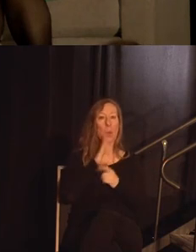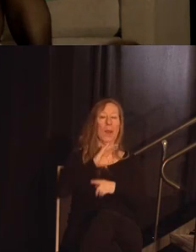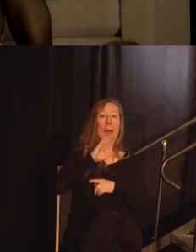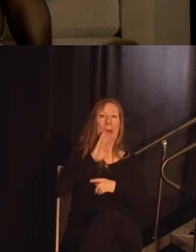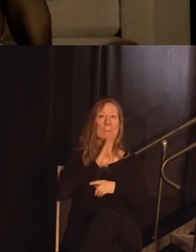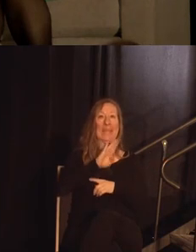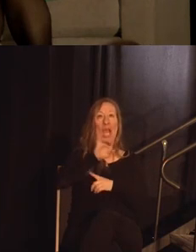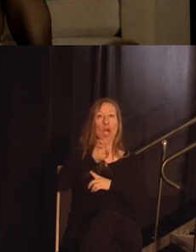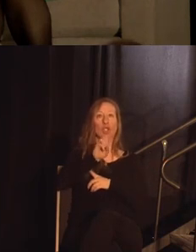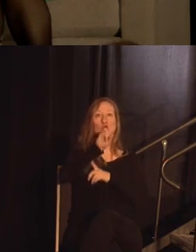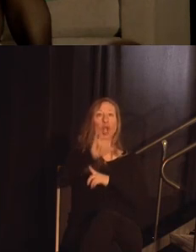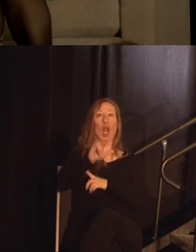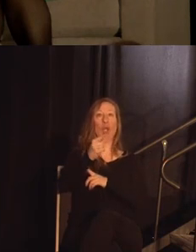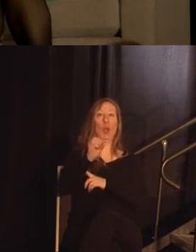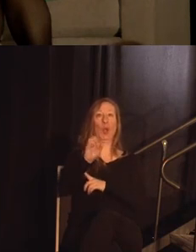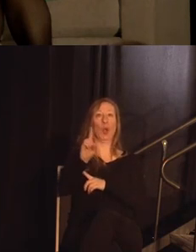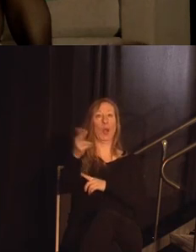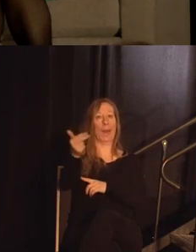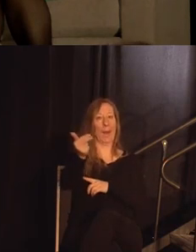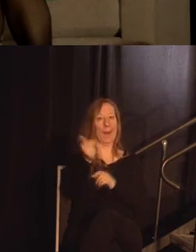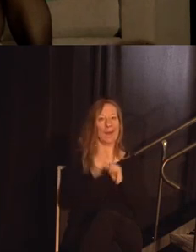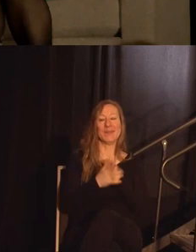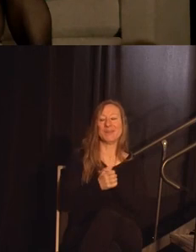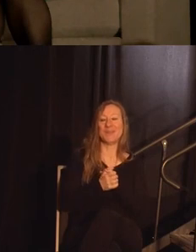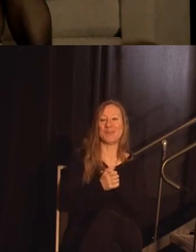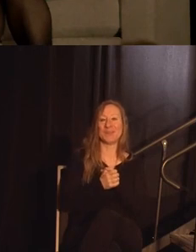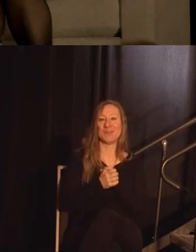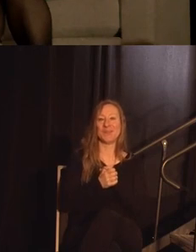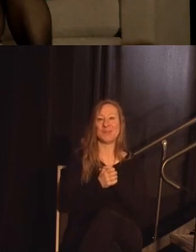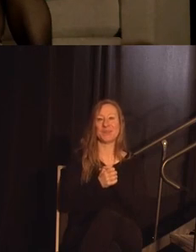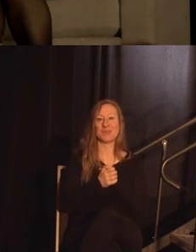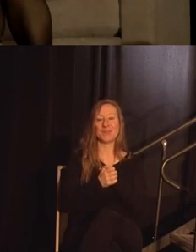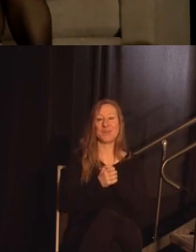I guess, if that happens. Okay.